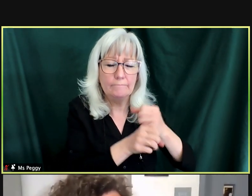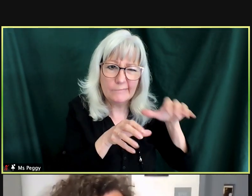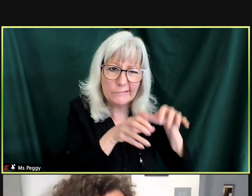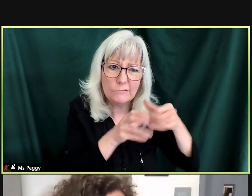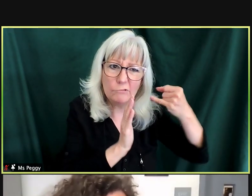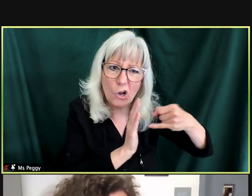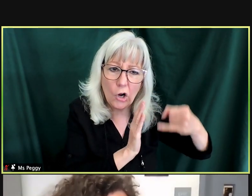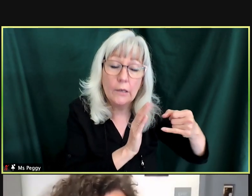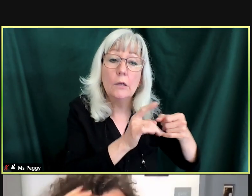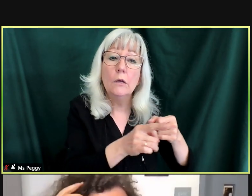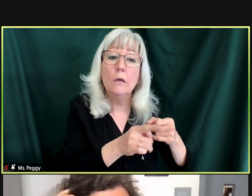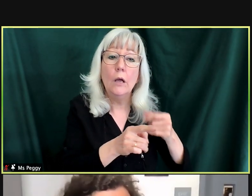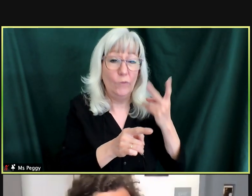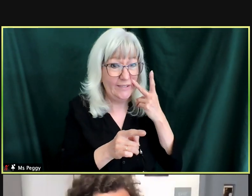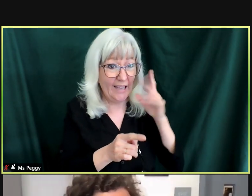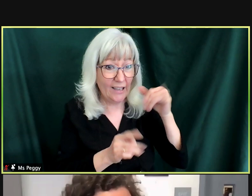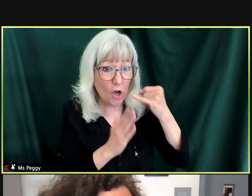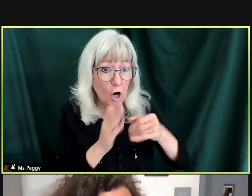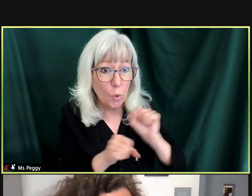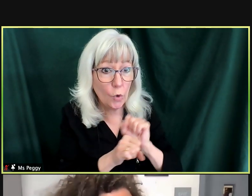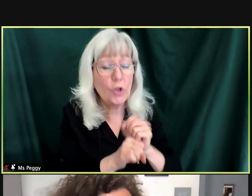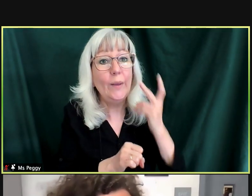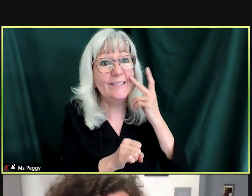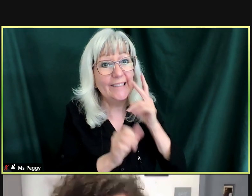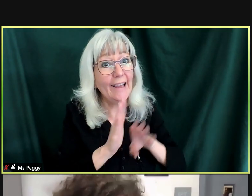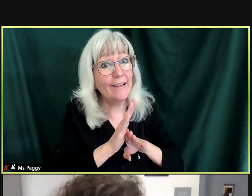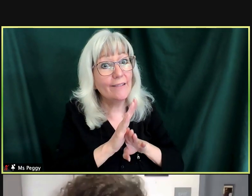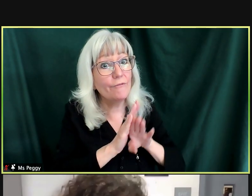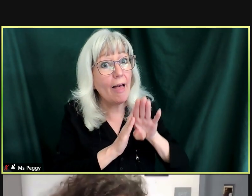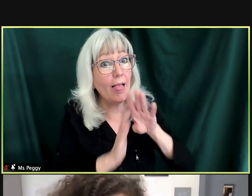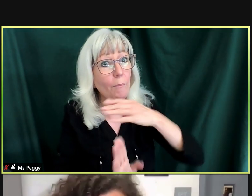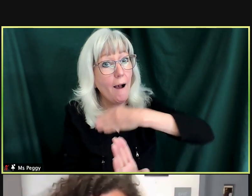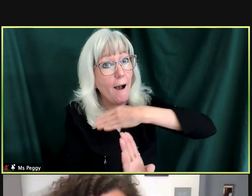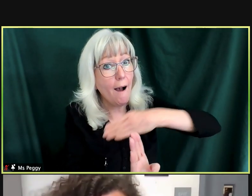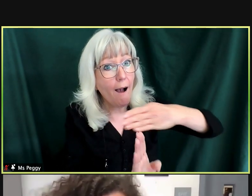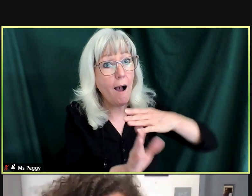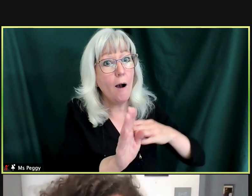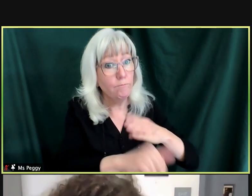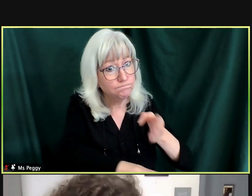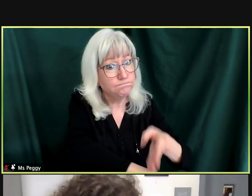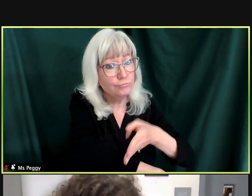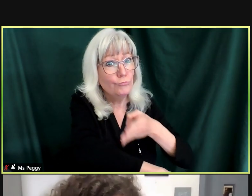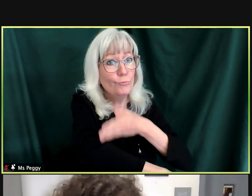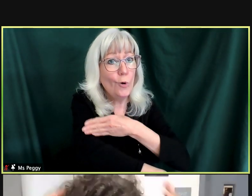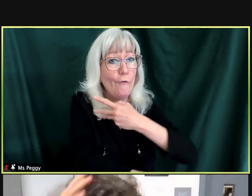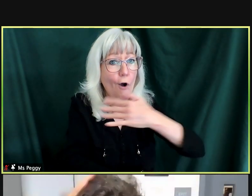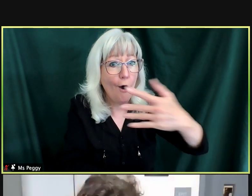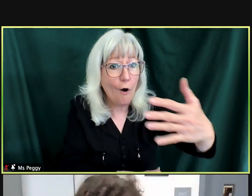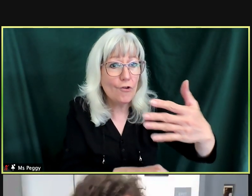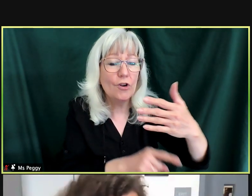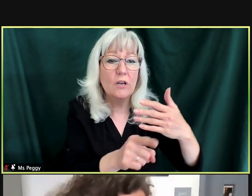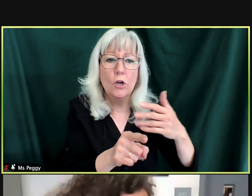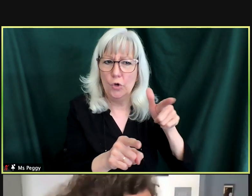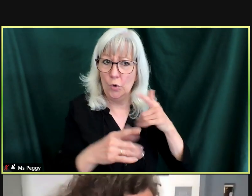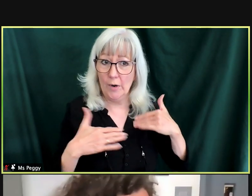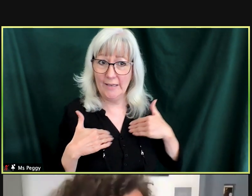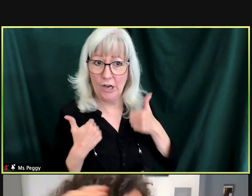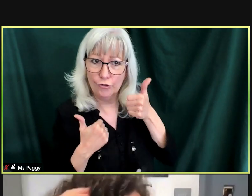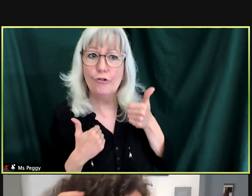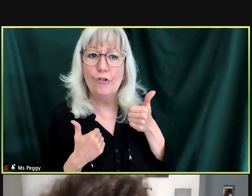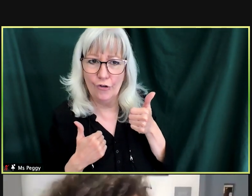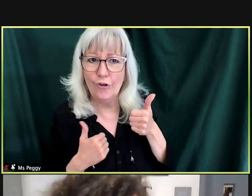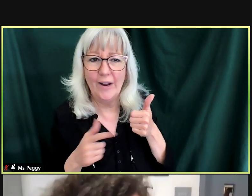artwork, you can see him learning how to draw, just like you guys are learning how to draw. You're much earlier because you're not